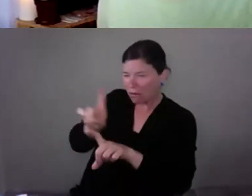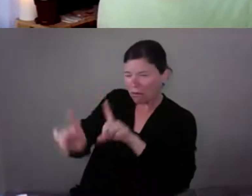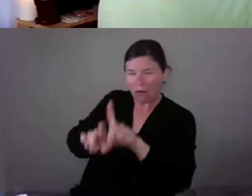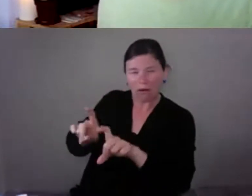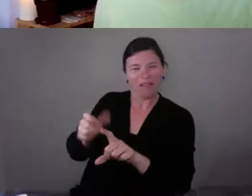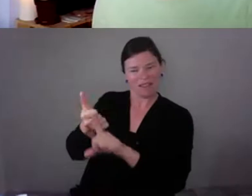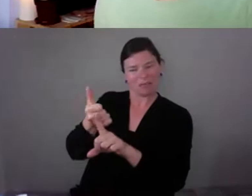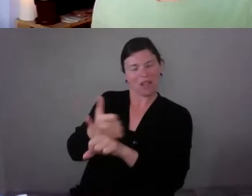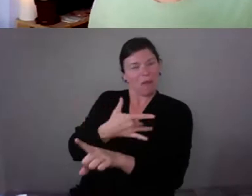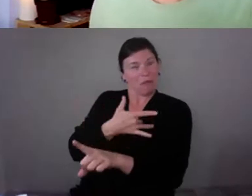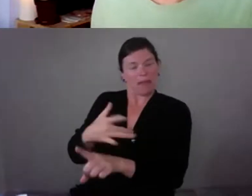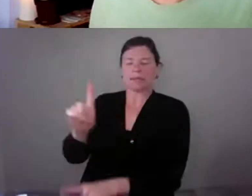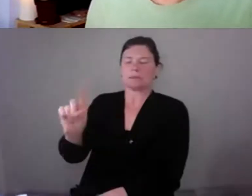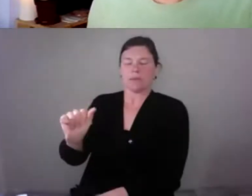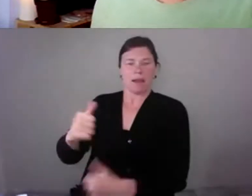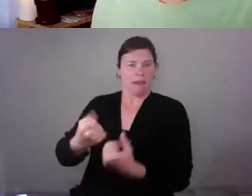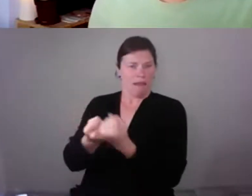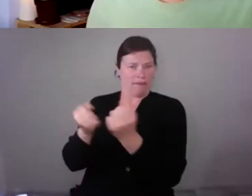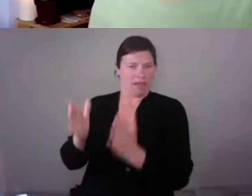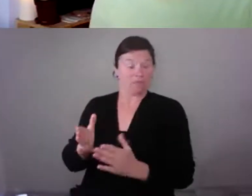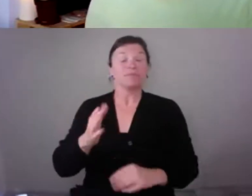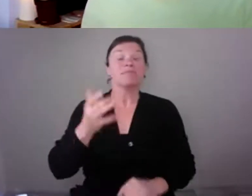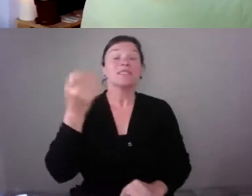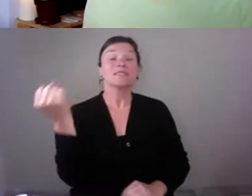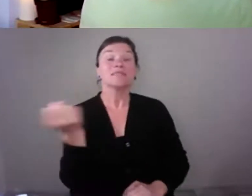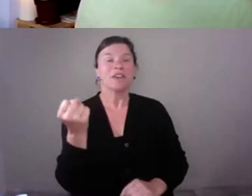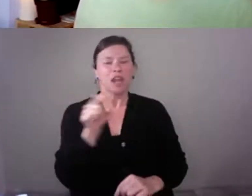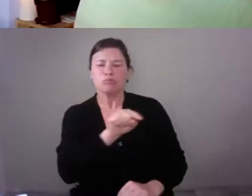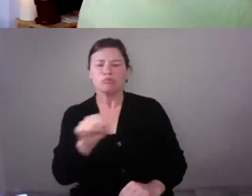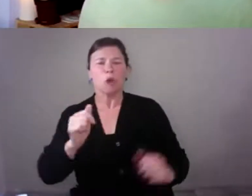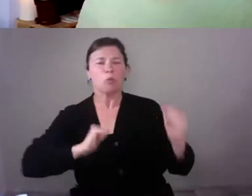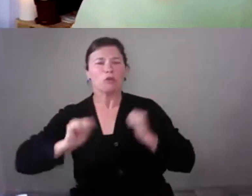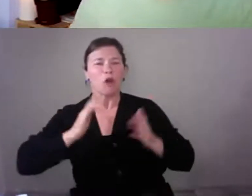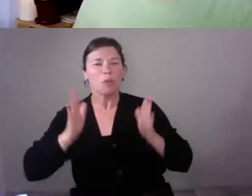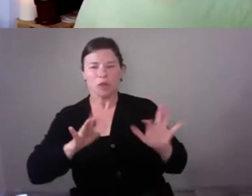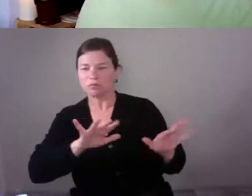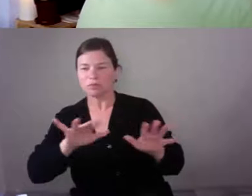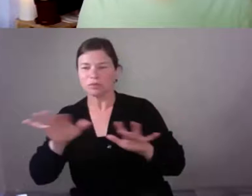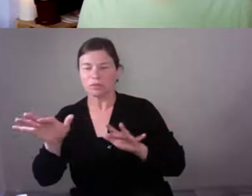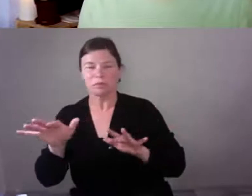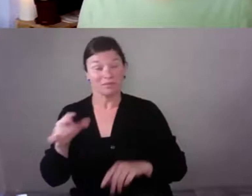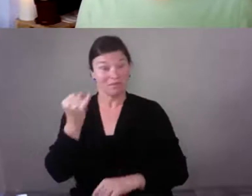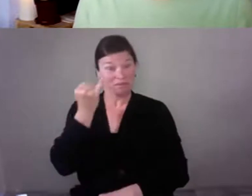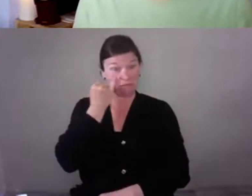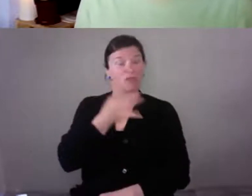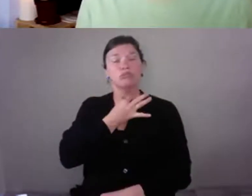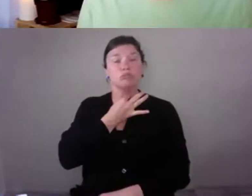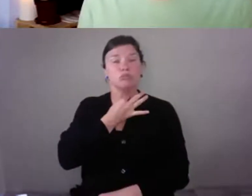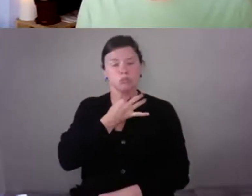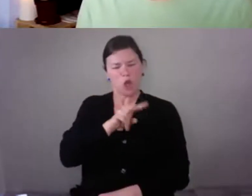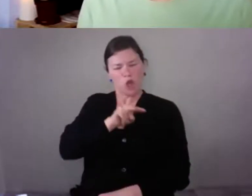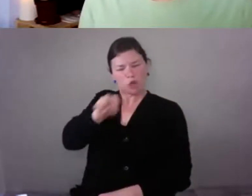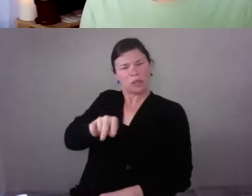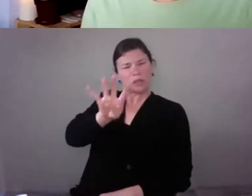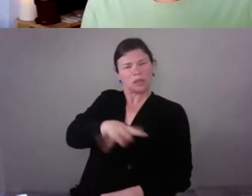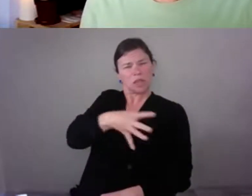advocate. On Saturday, we have some performers. You can look at the schedule below. If you click on About on